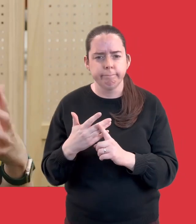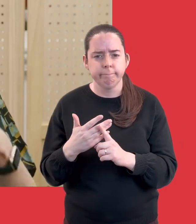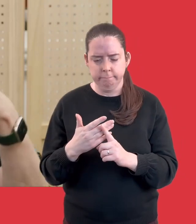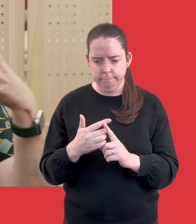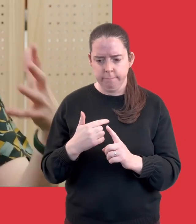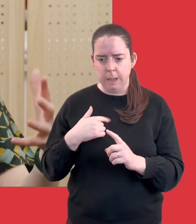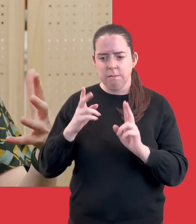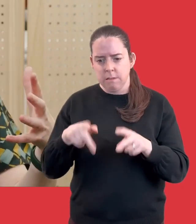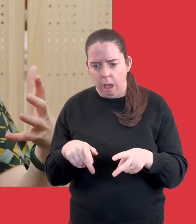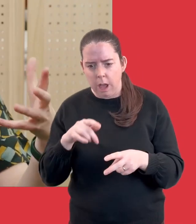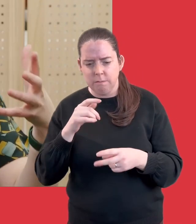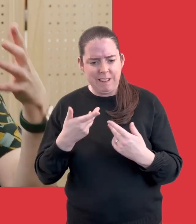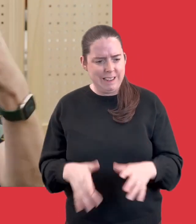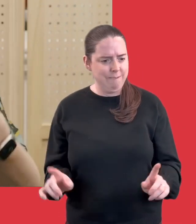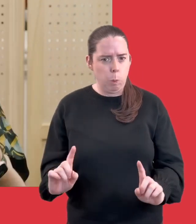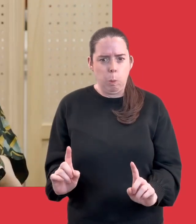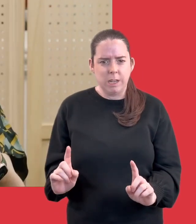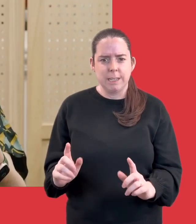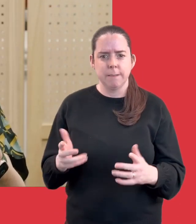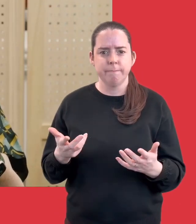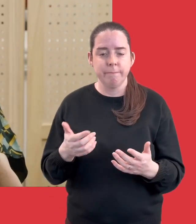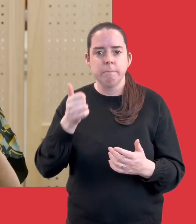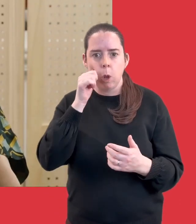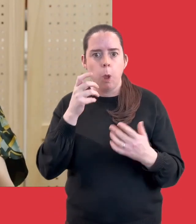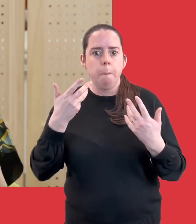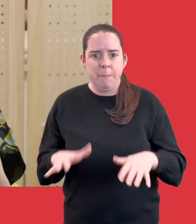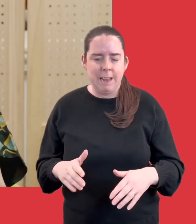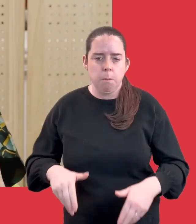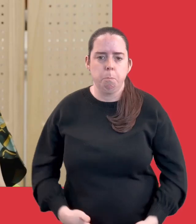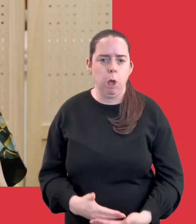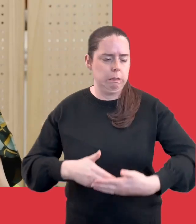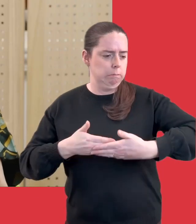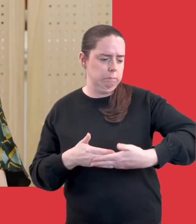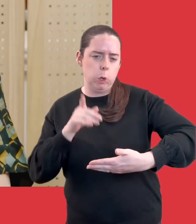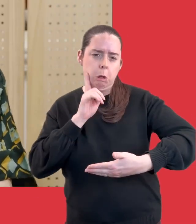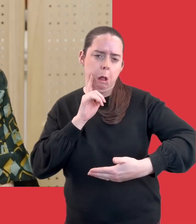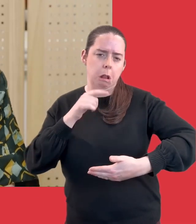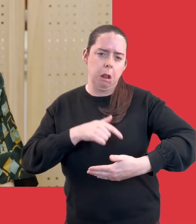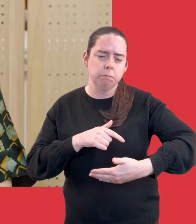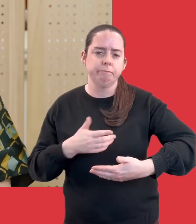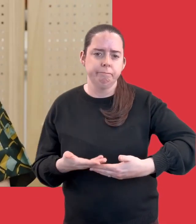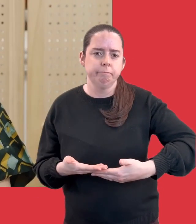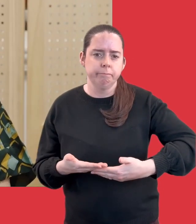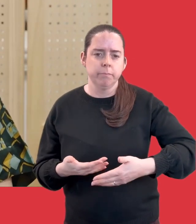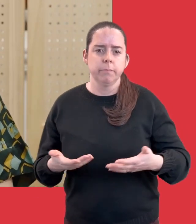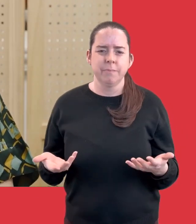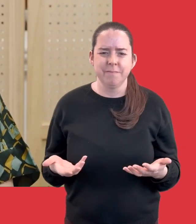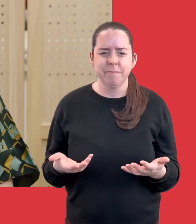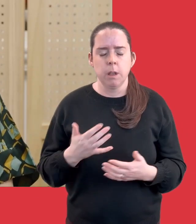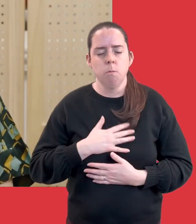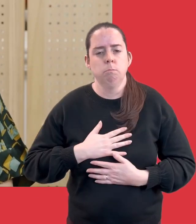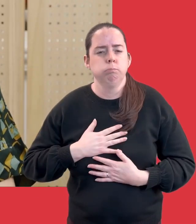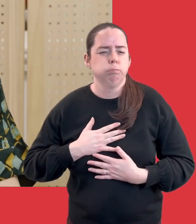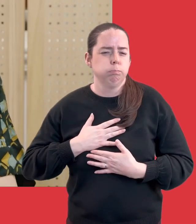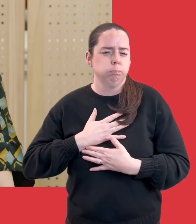and what am I leaving here, knowing that I've just given birth to a tiny, fragile little girl. So it's